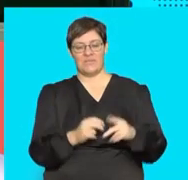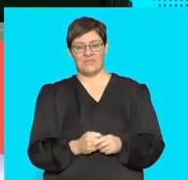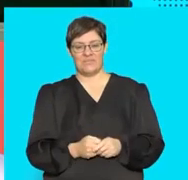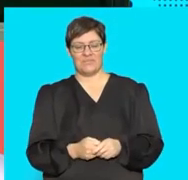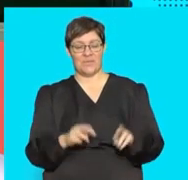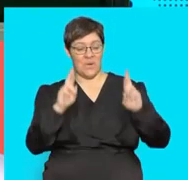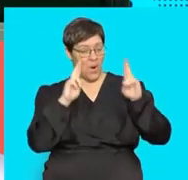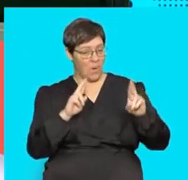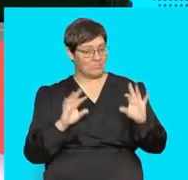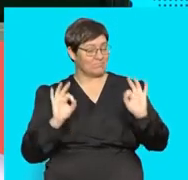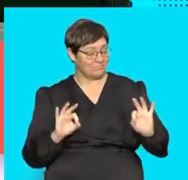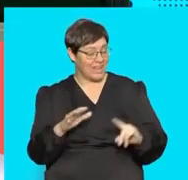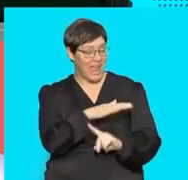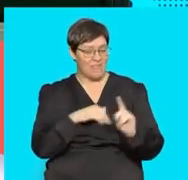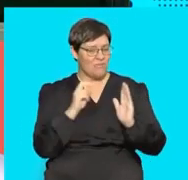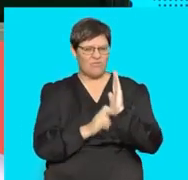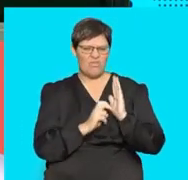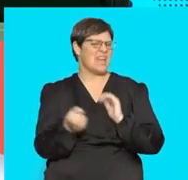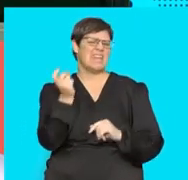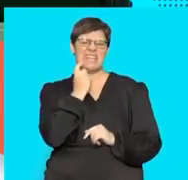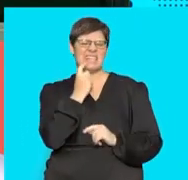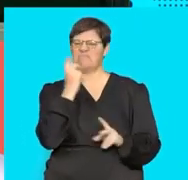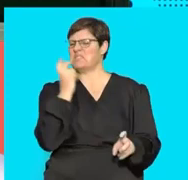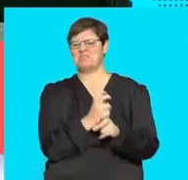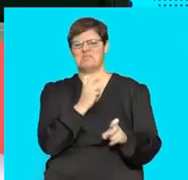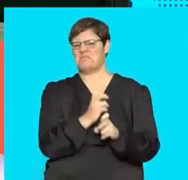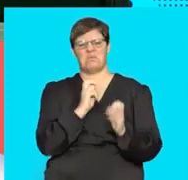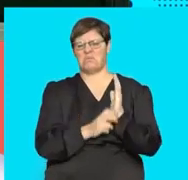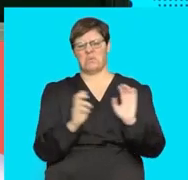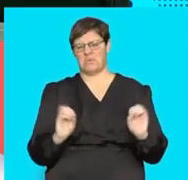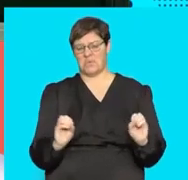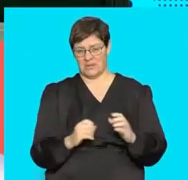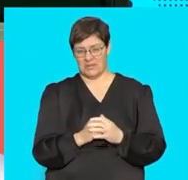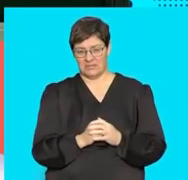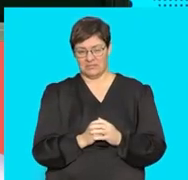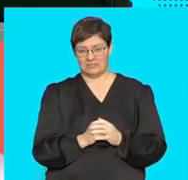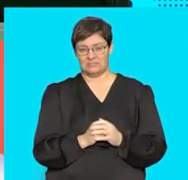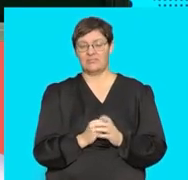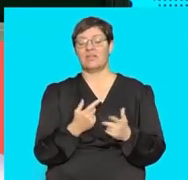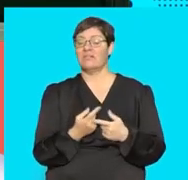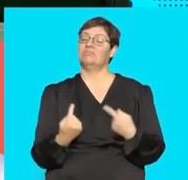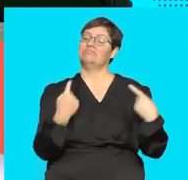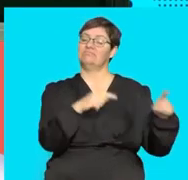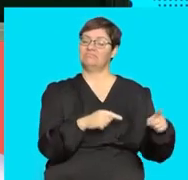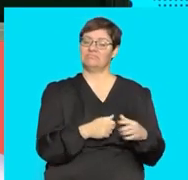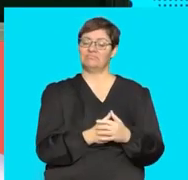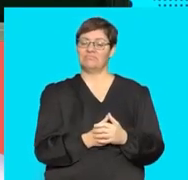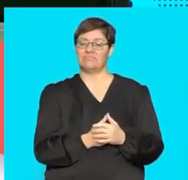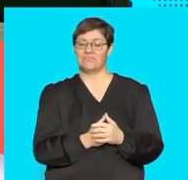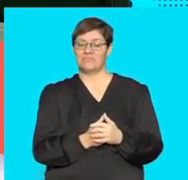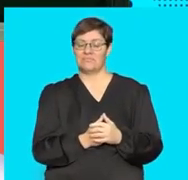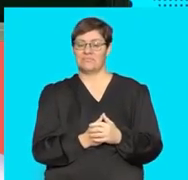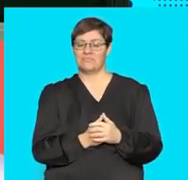Okay, I hope you guys are finding this area rule pretty easy. It's not really that difficult a rule to use.